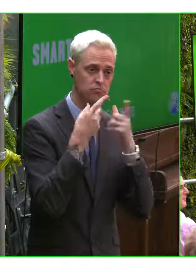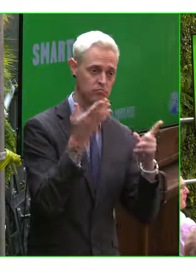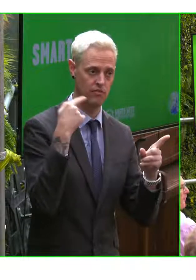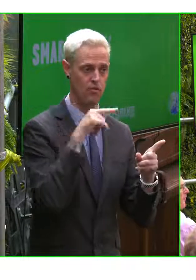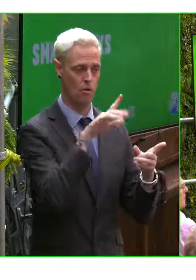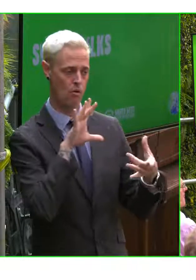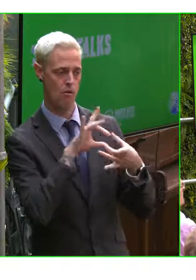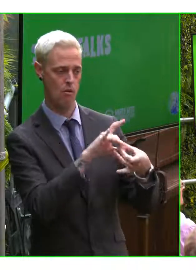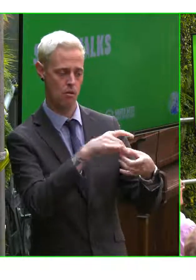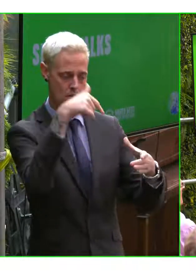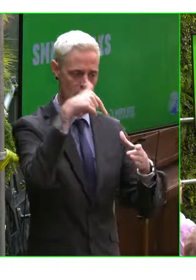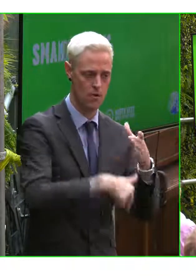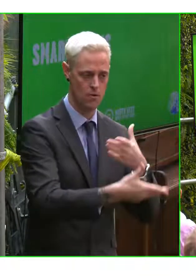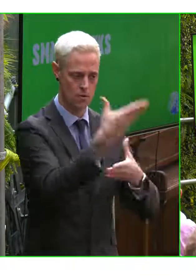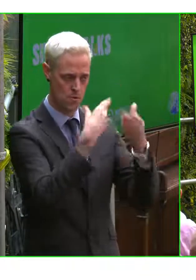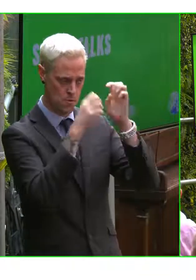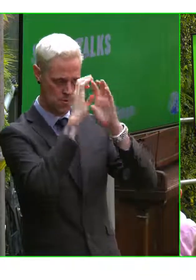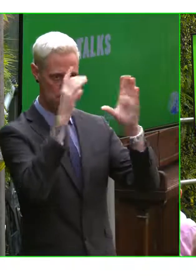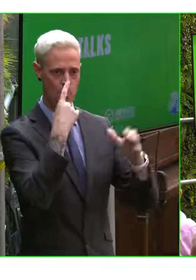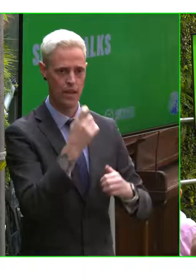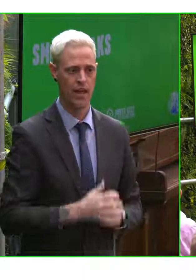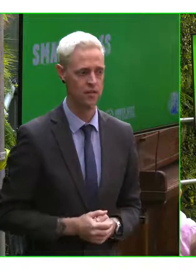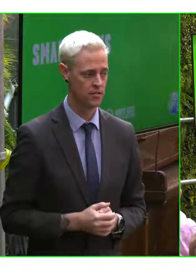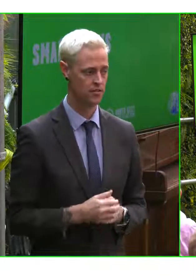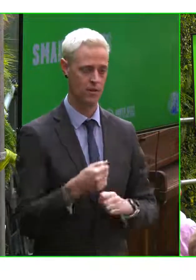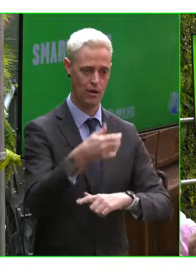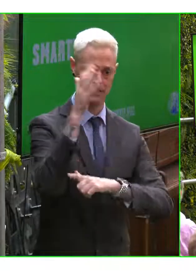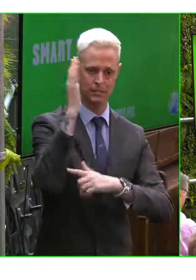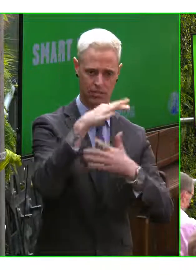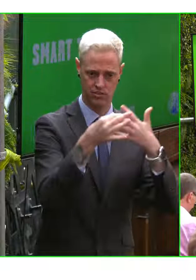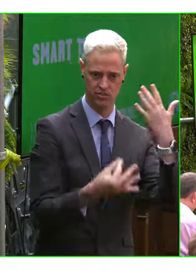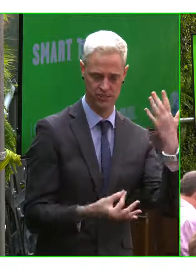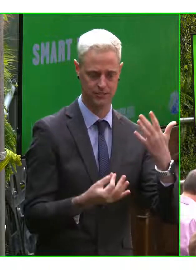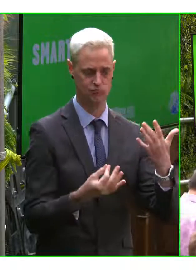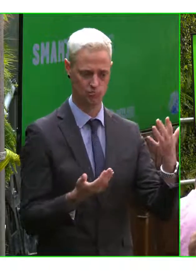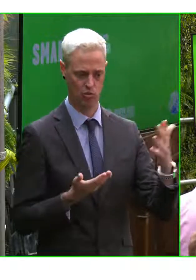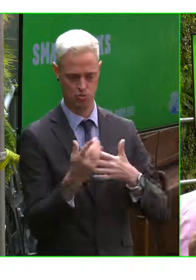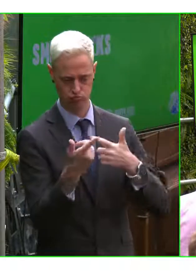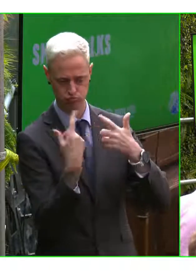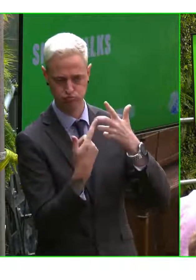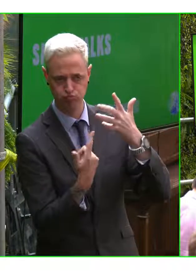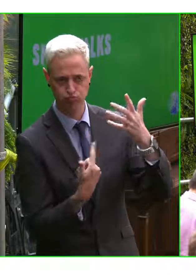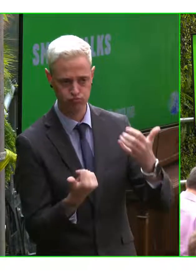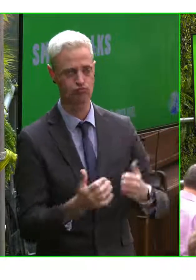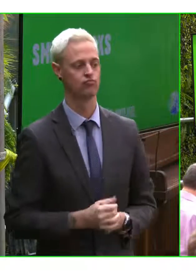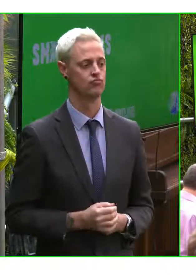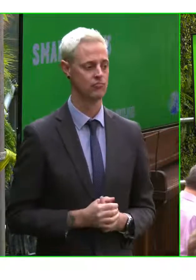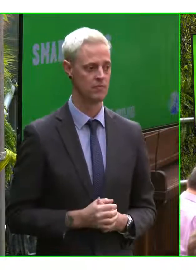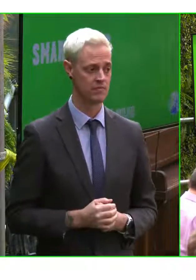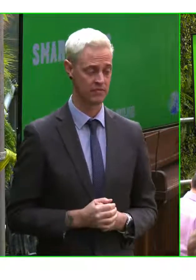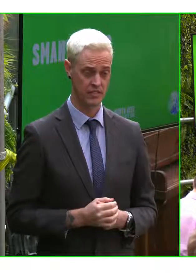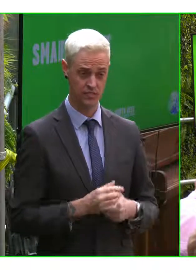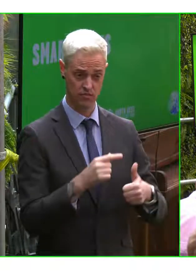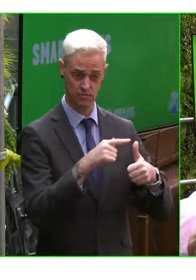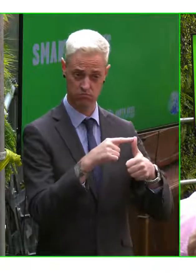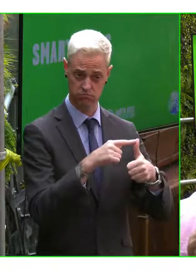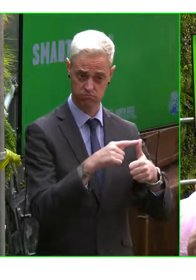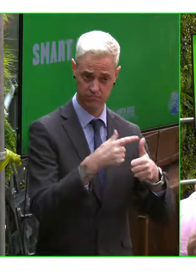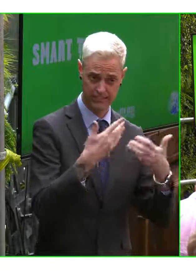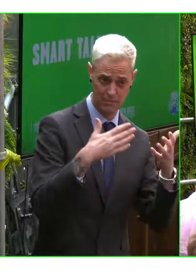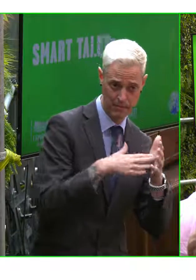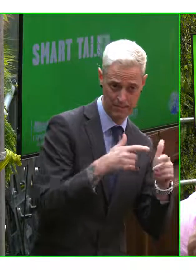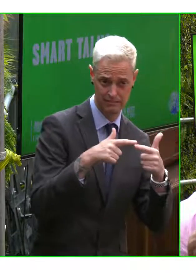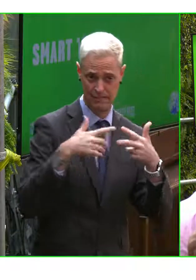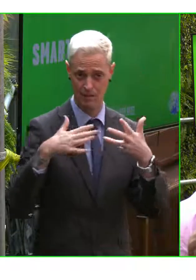able to get into the detail of HyNet as well. So those are our speakers that we'll be running through this afternoon. Each has got 10 minutes, and